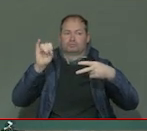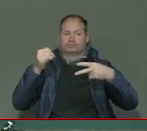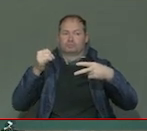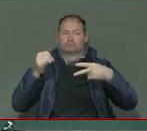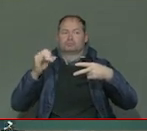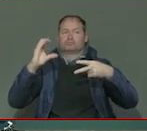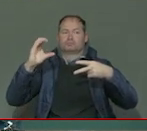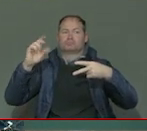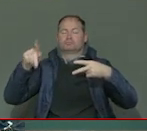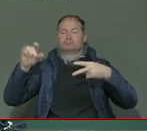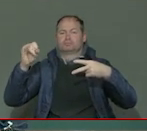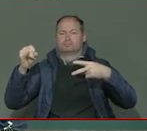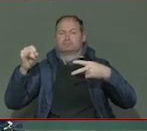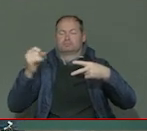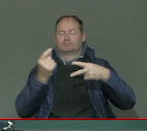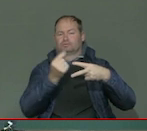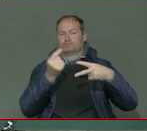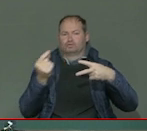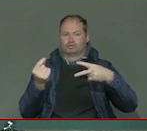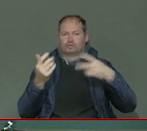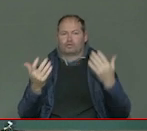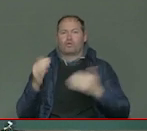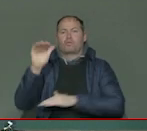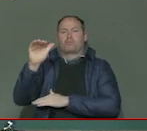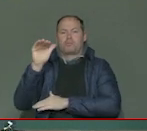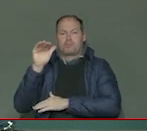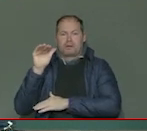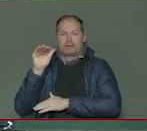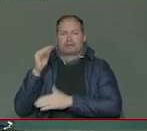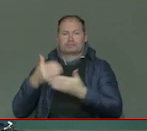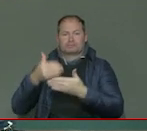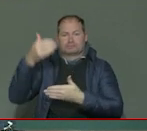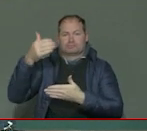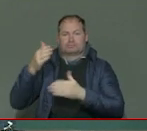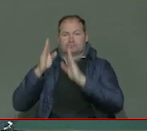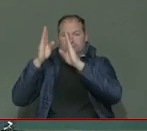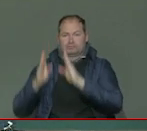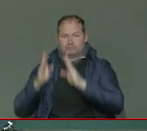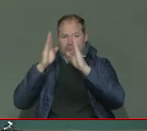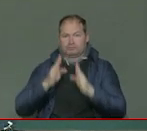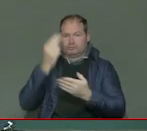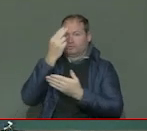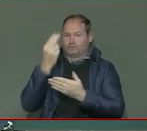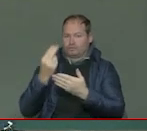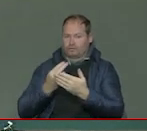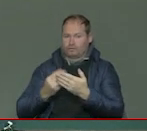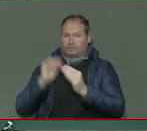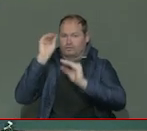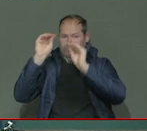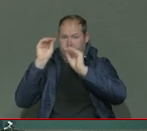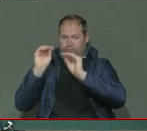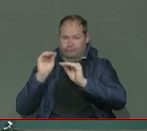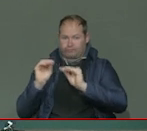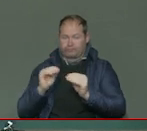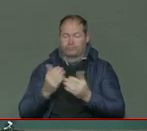a bank account and just put the entries directly into your bank account. That's the